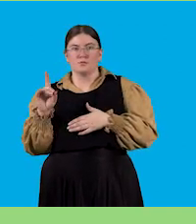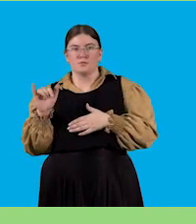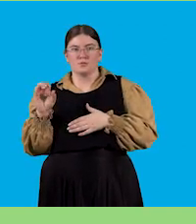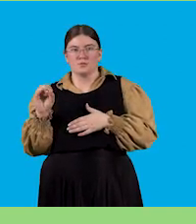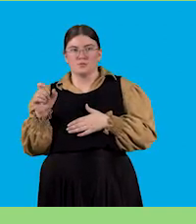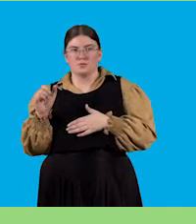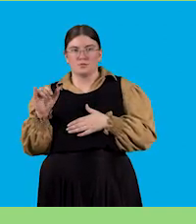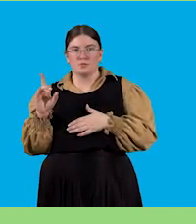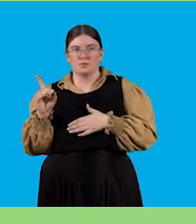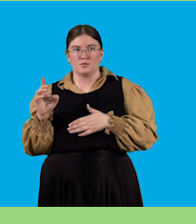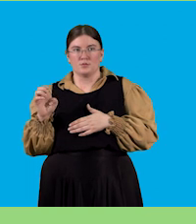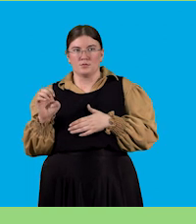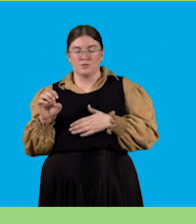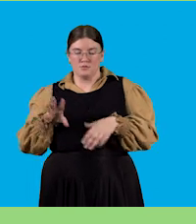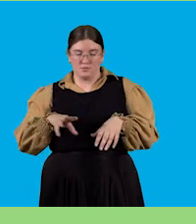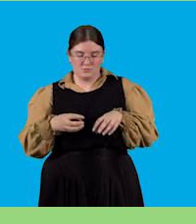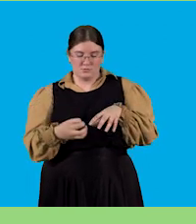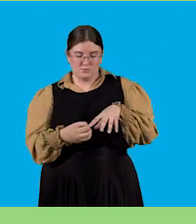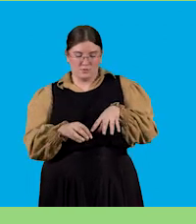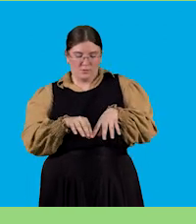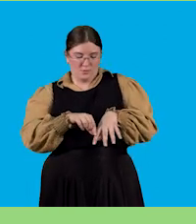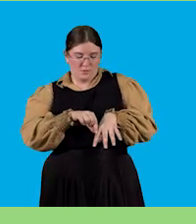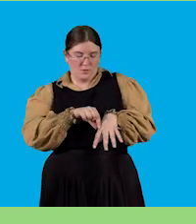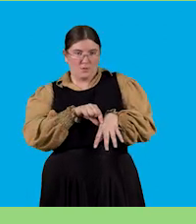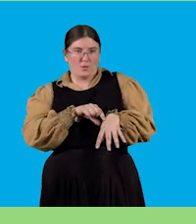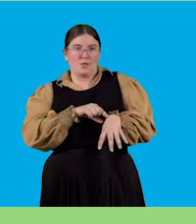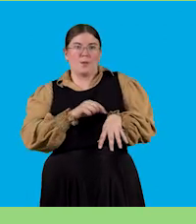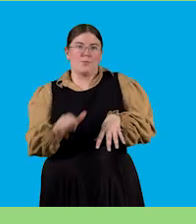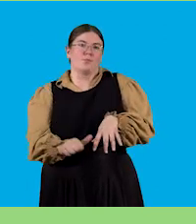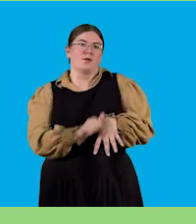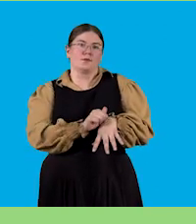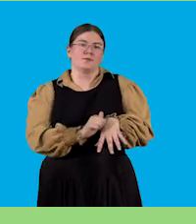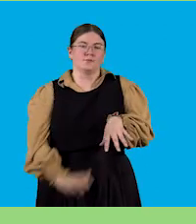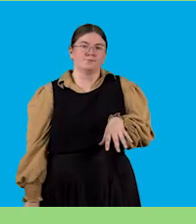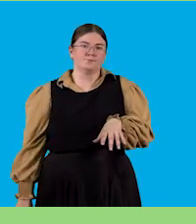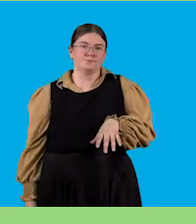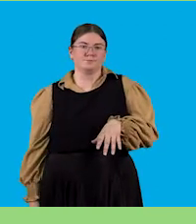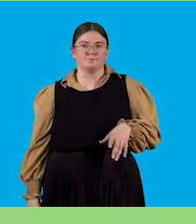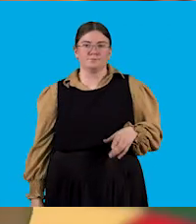capillary and the alveolus, and then move out of the alveolus.